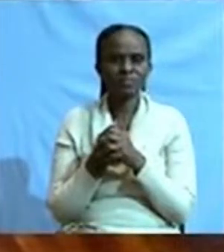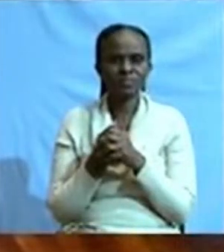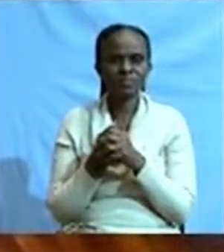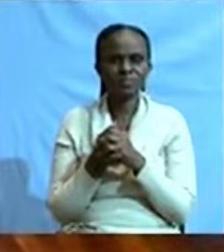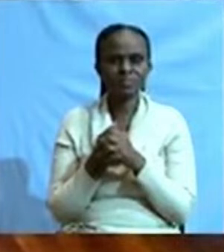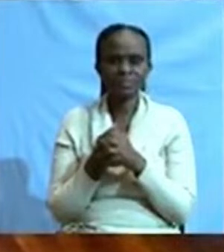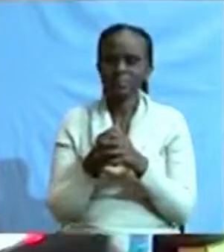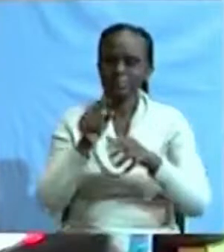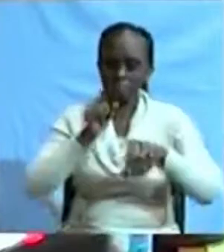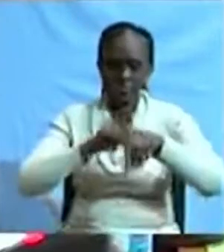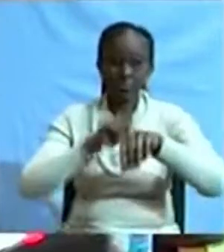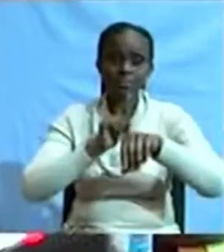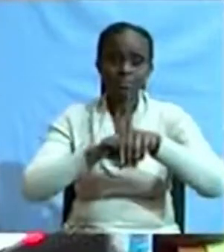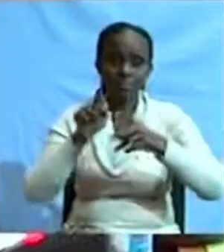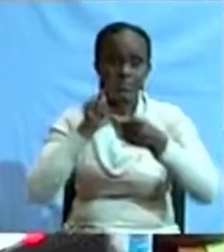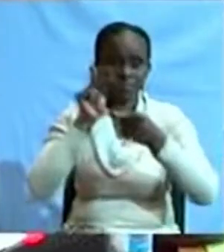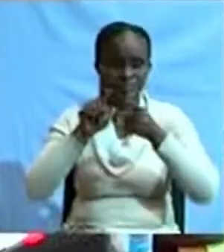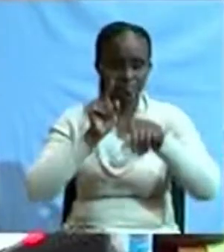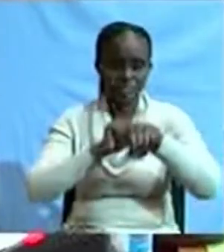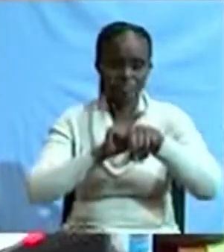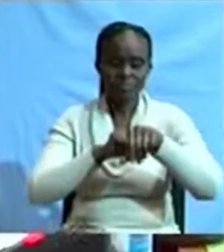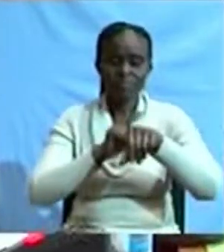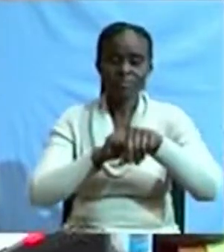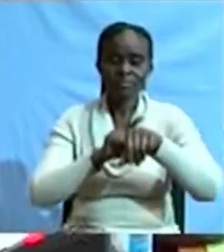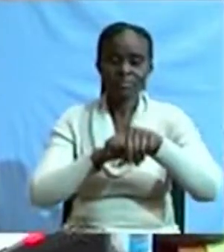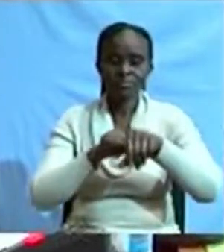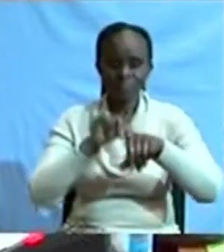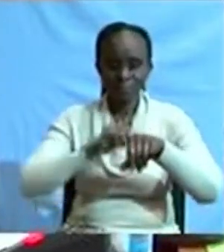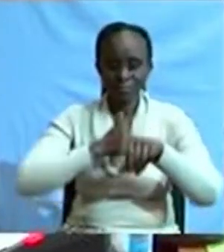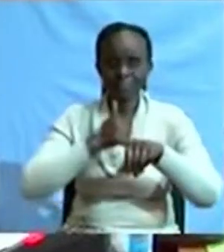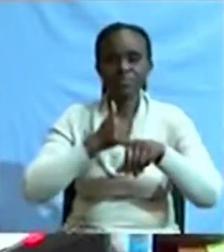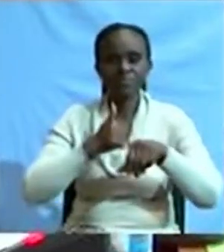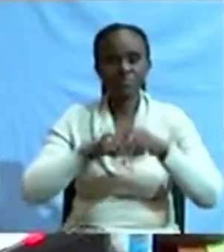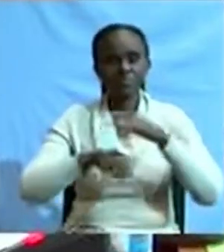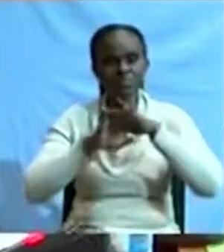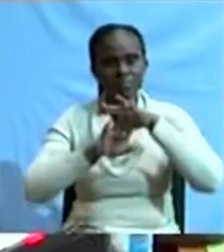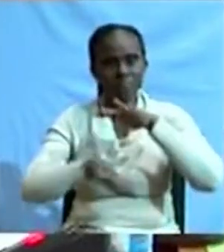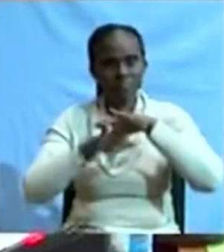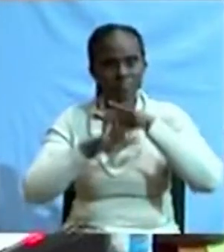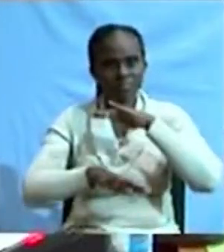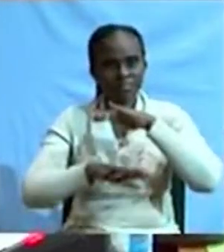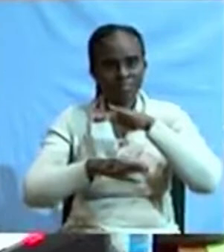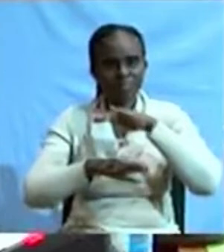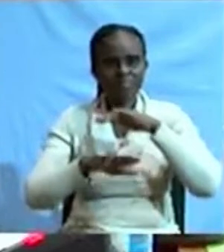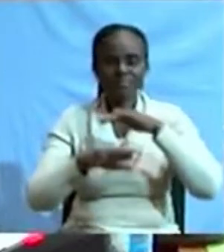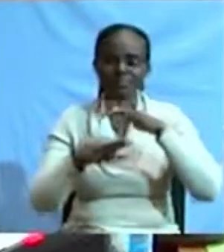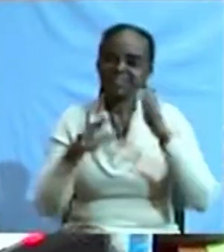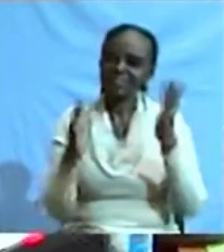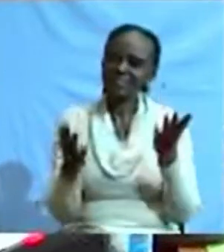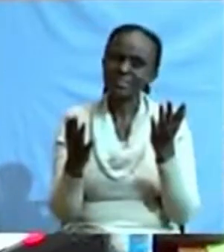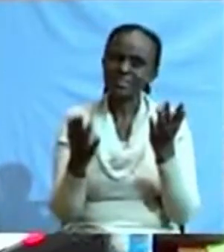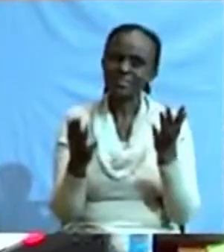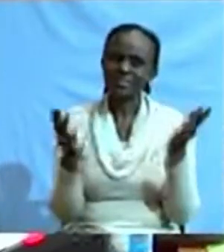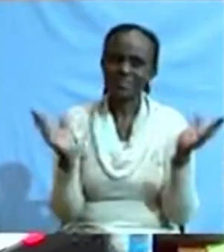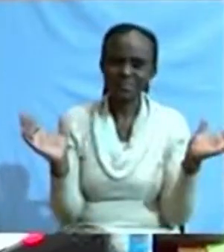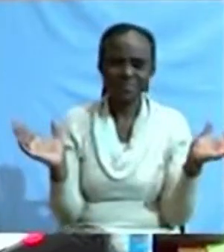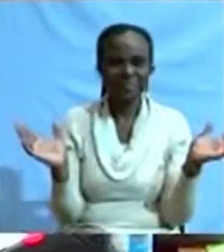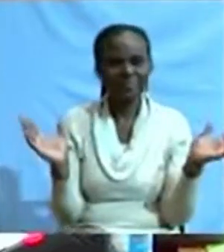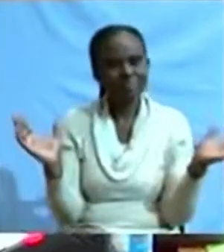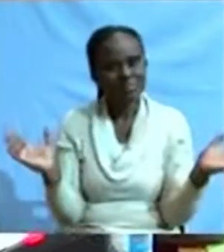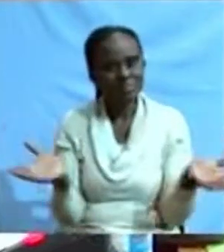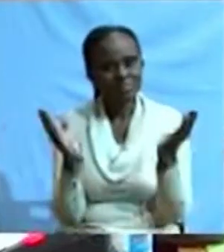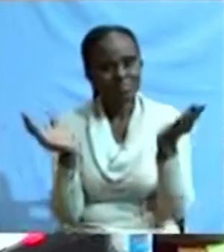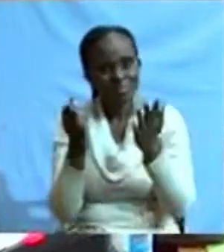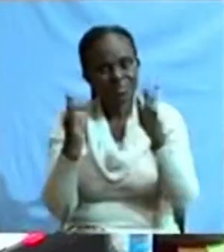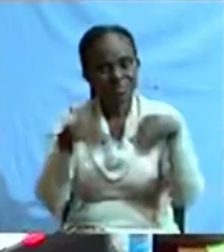At that particular time, we were really under a pressure to offload, plots